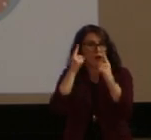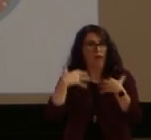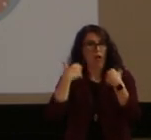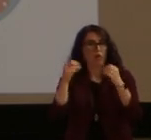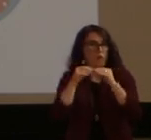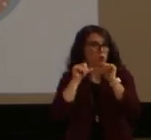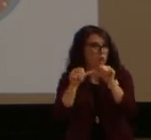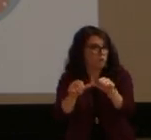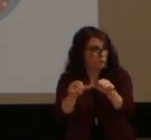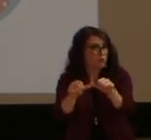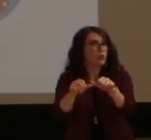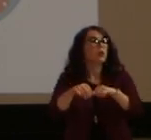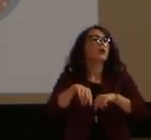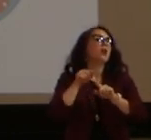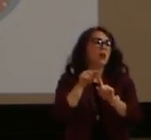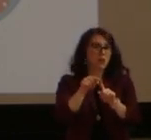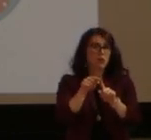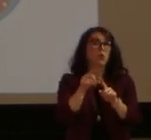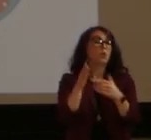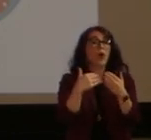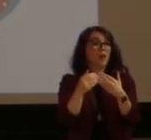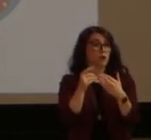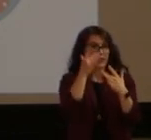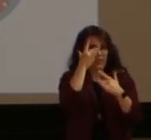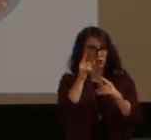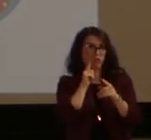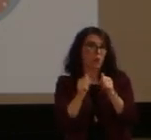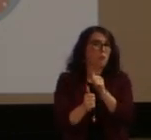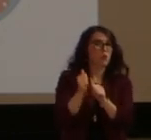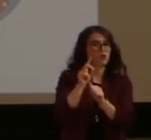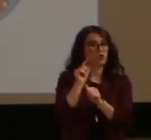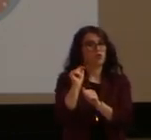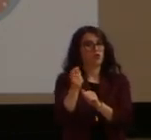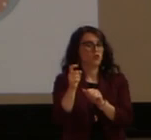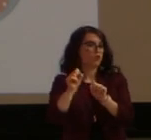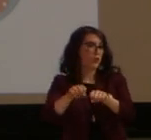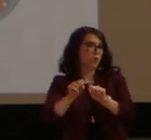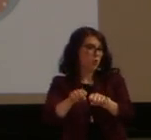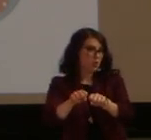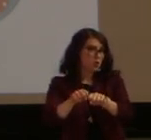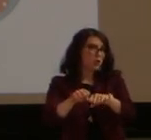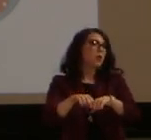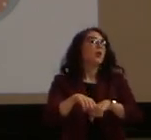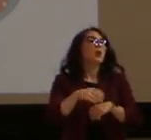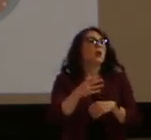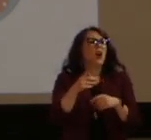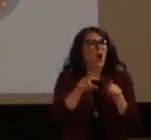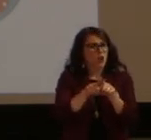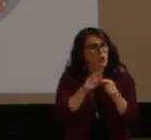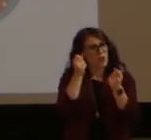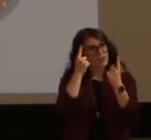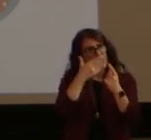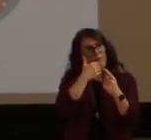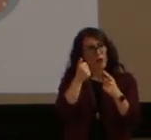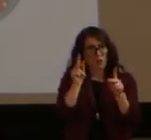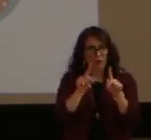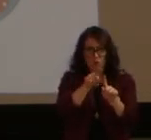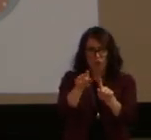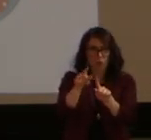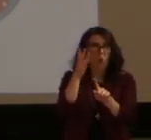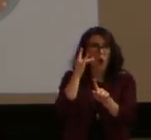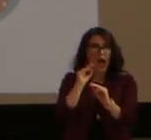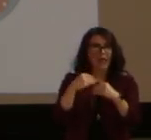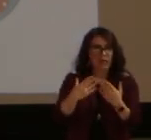early, often when they are most treatable, and to also better understand why different people respond differently to various medications and